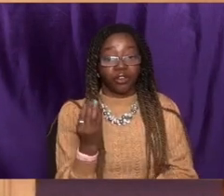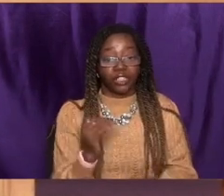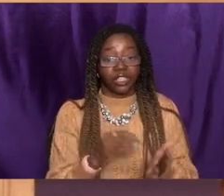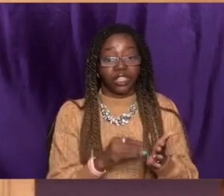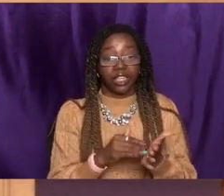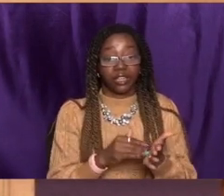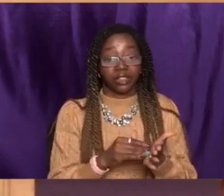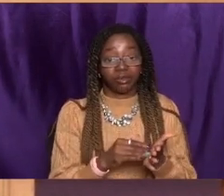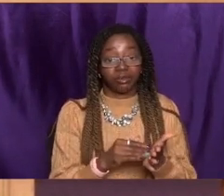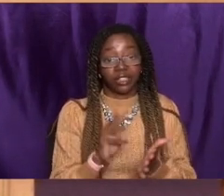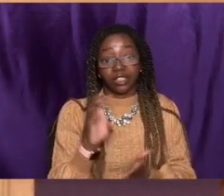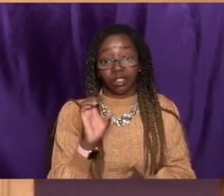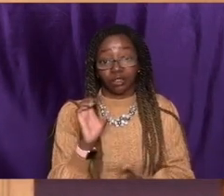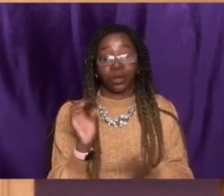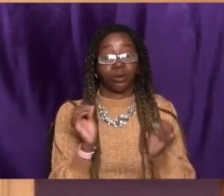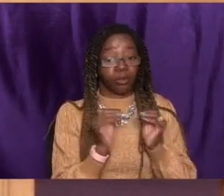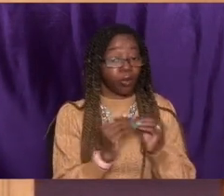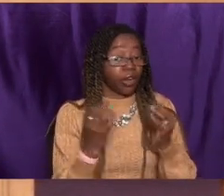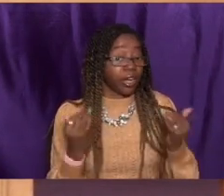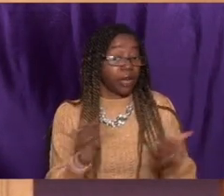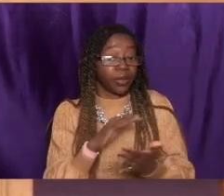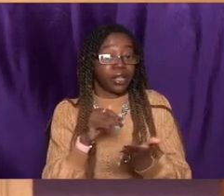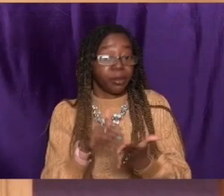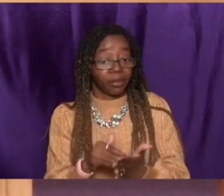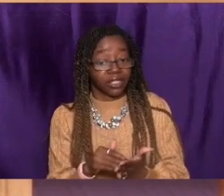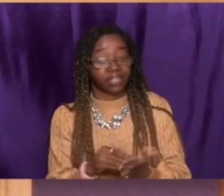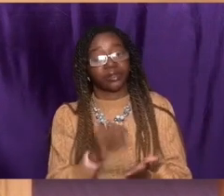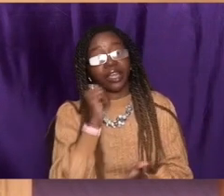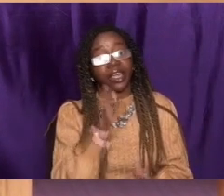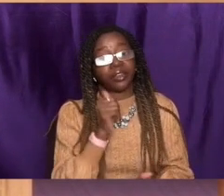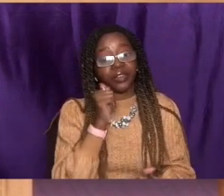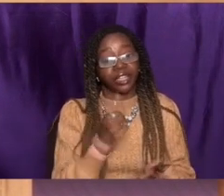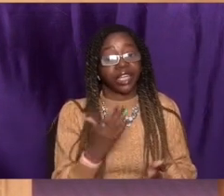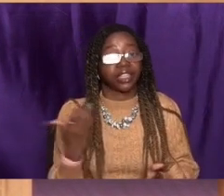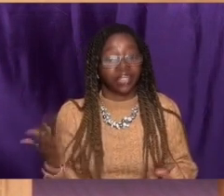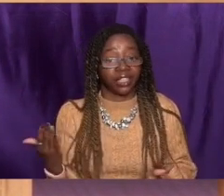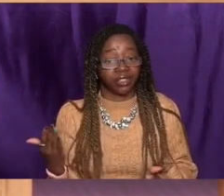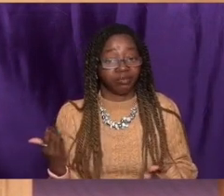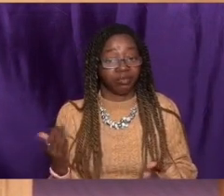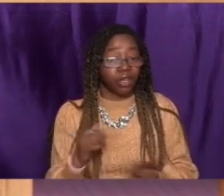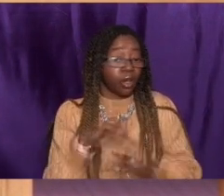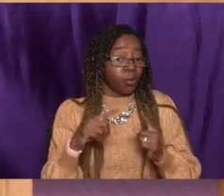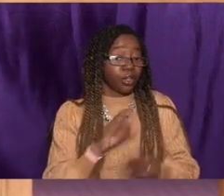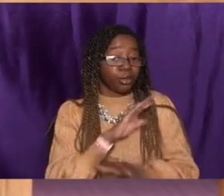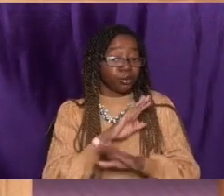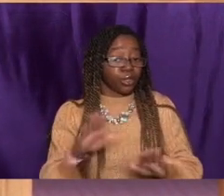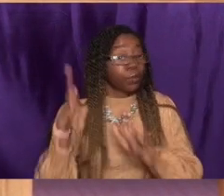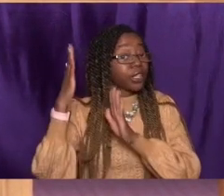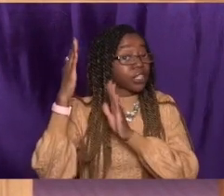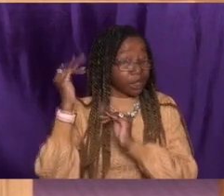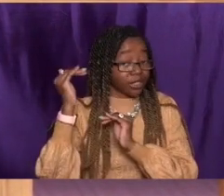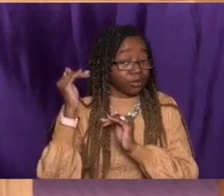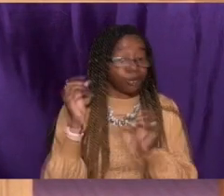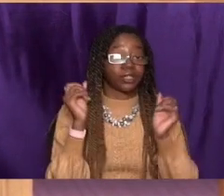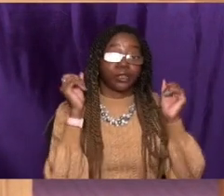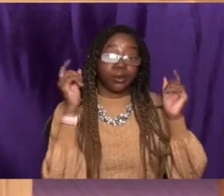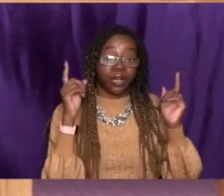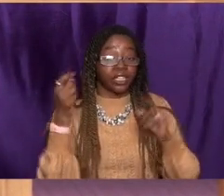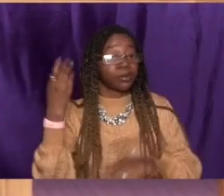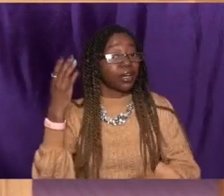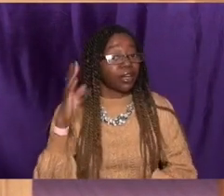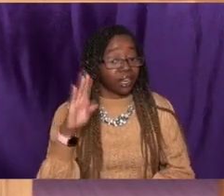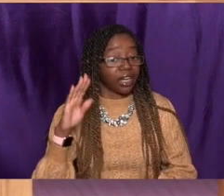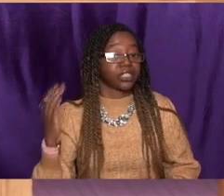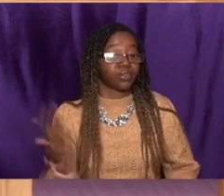mornings. Now, in the midst of the routine, when you least expect it, you'll be surprised by